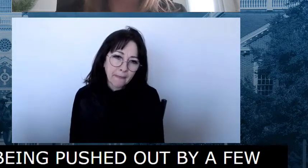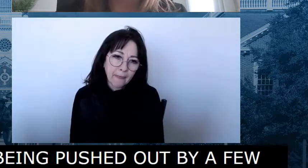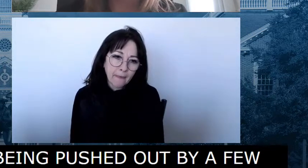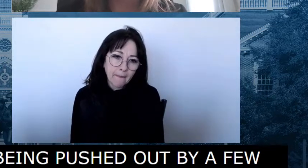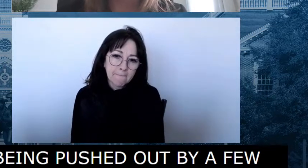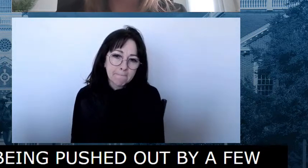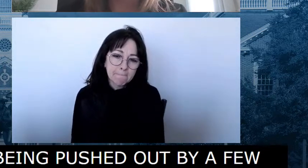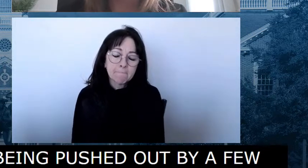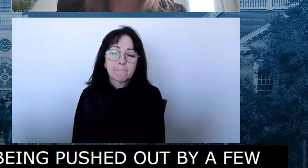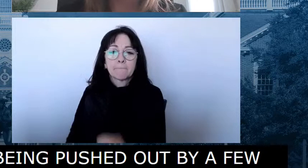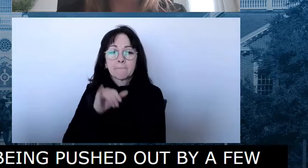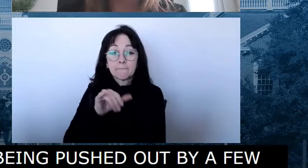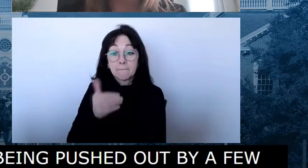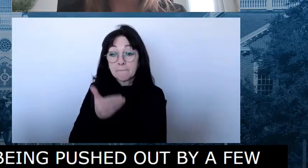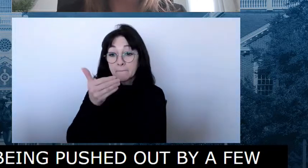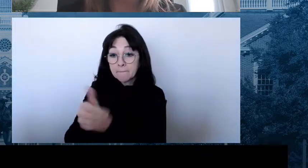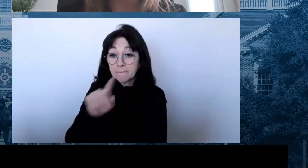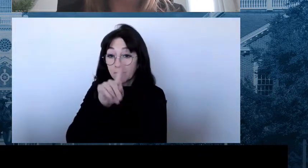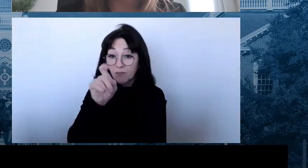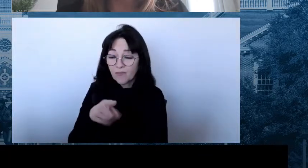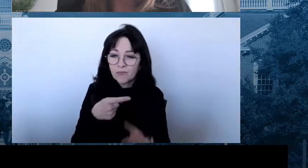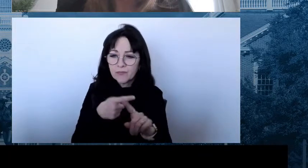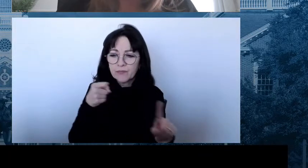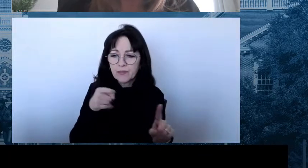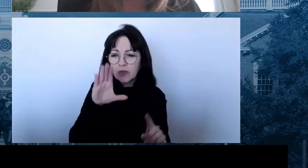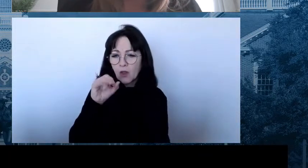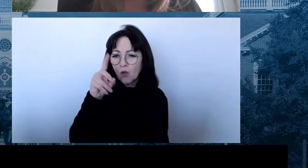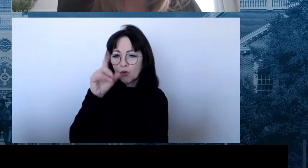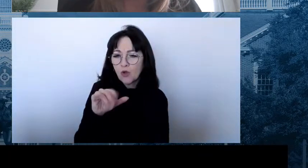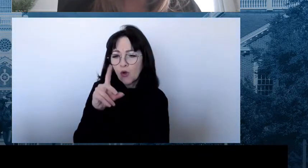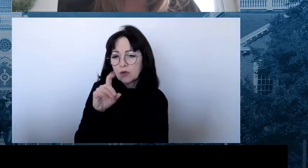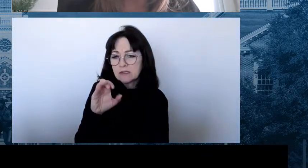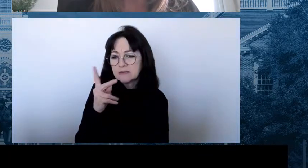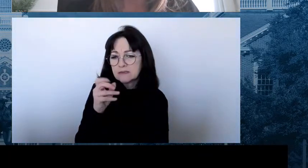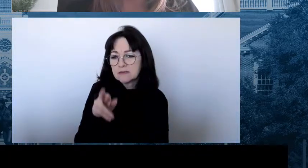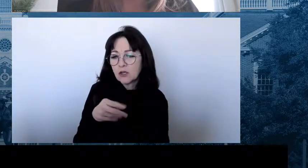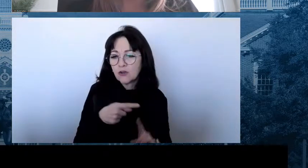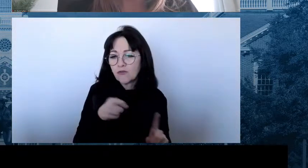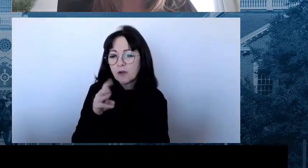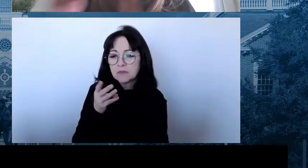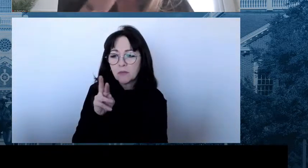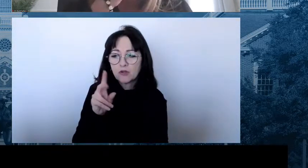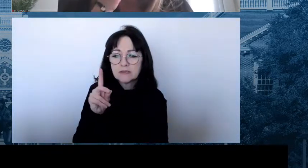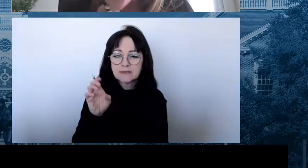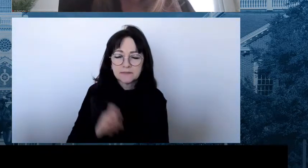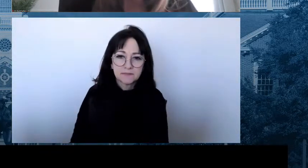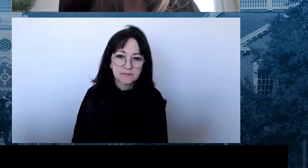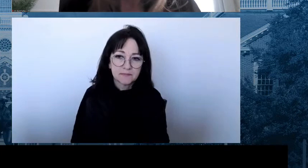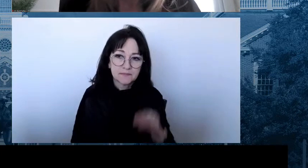Our next question is going to come from Cody Decker of WRDE.